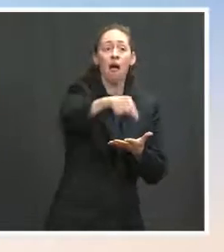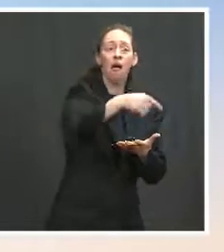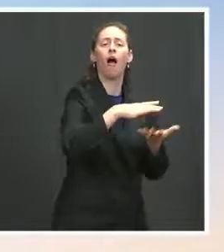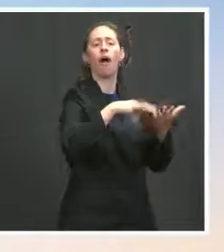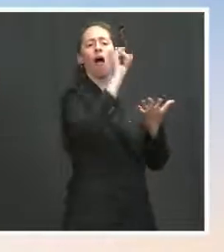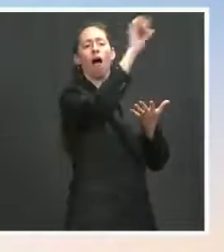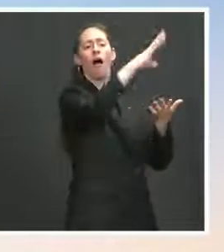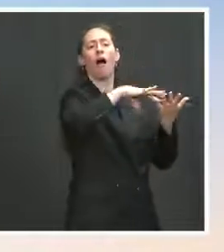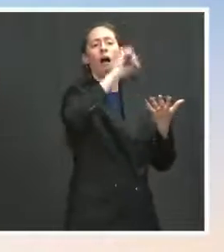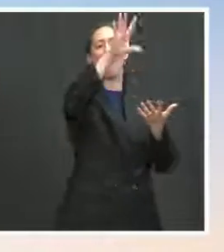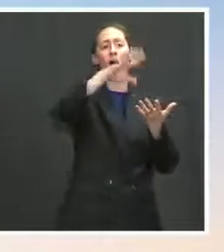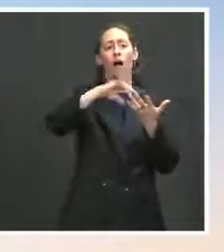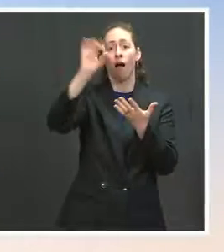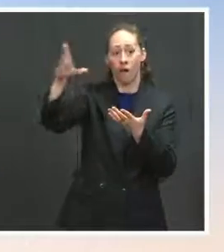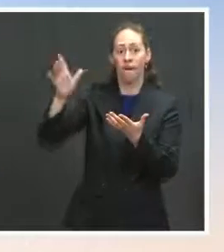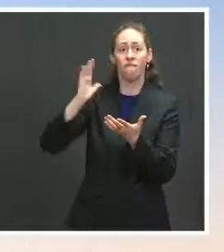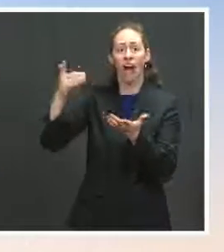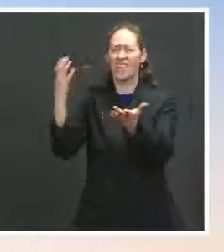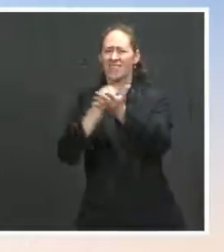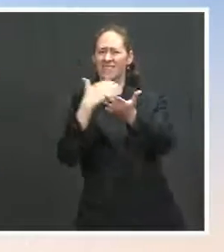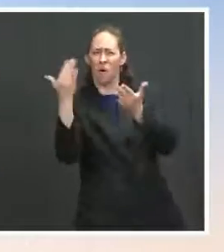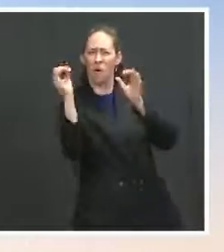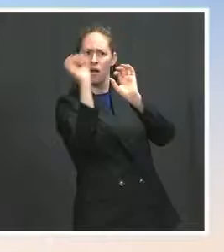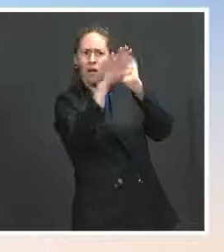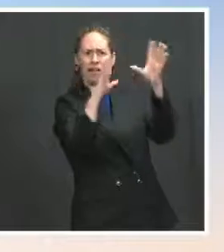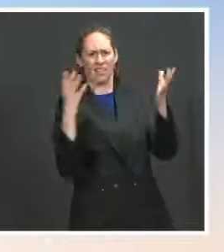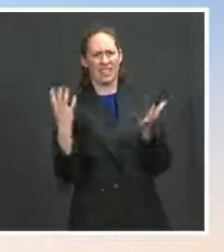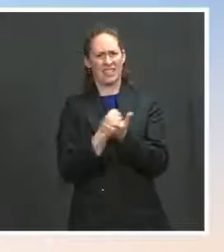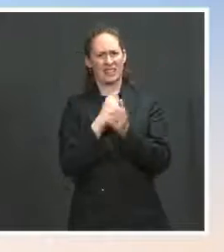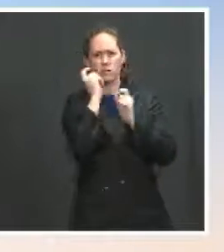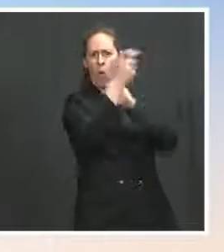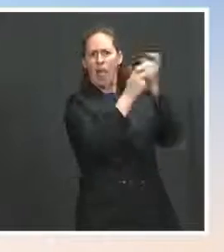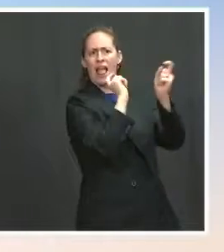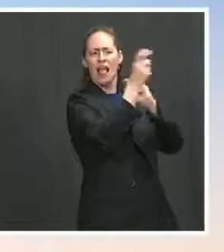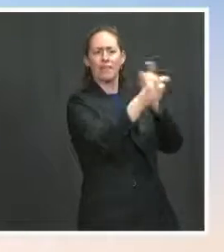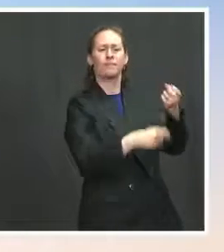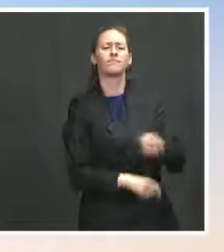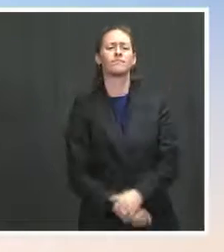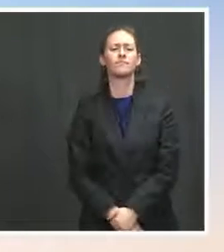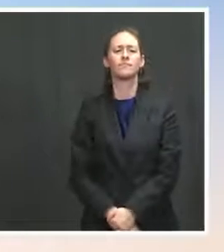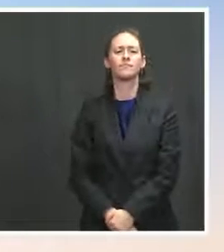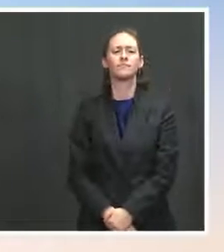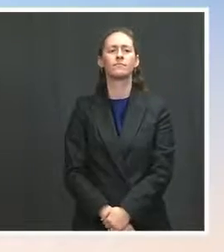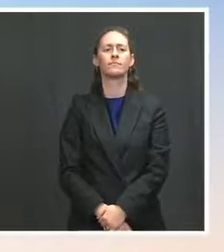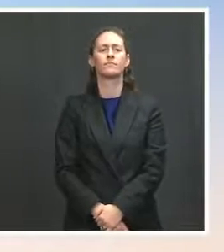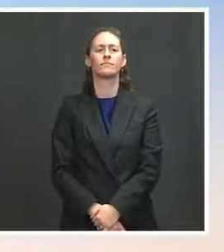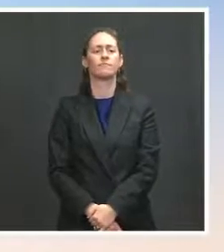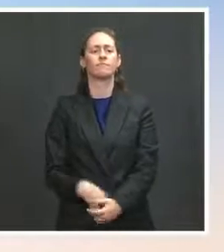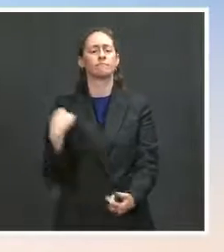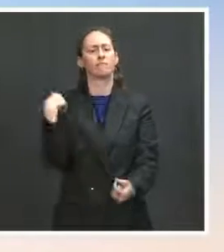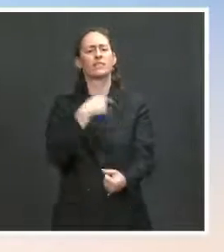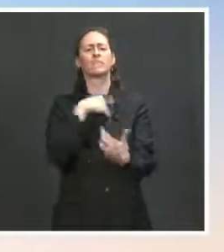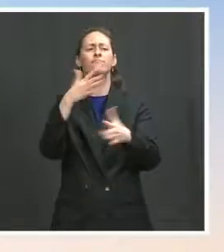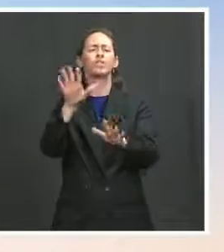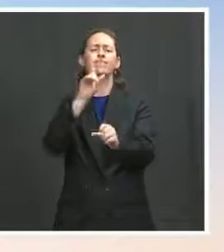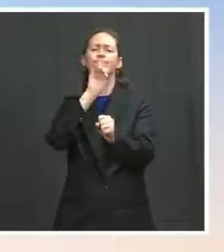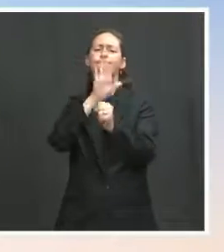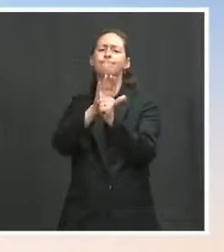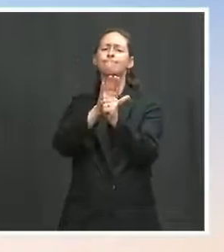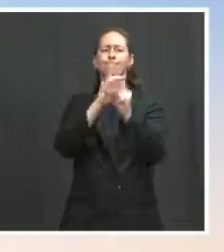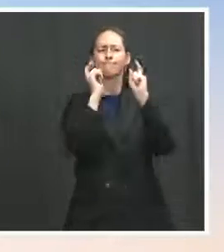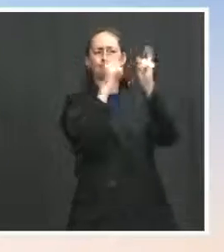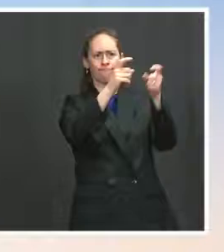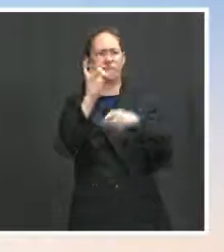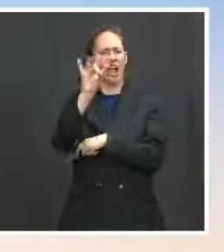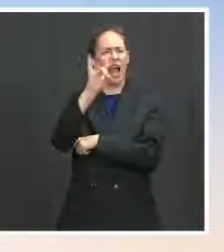same. The president has announced a U.S. commitment to sharing a total of 80 million doses by the end of June. So that's